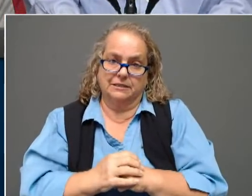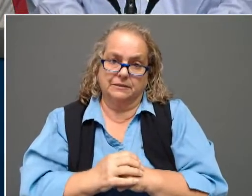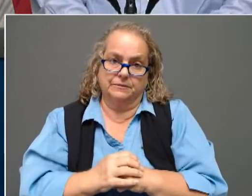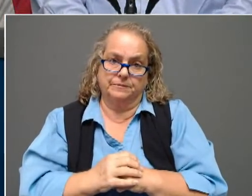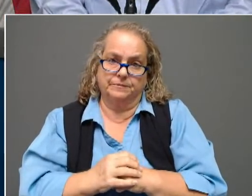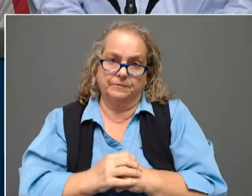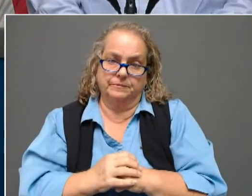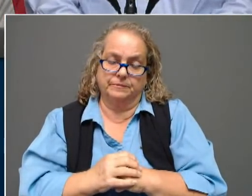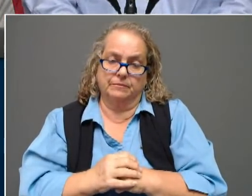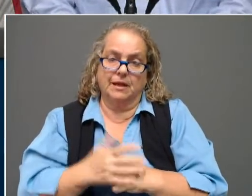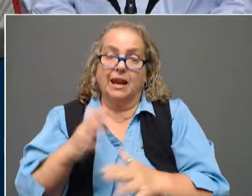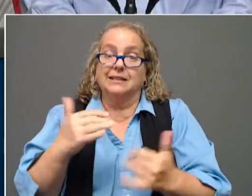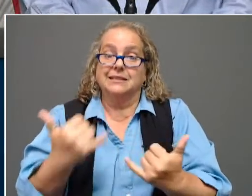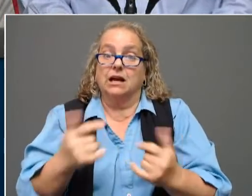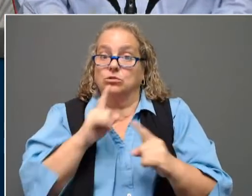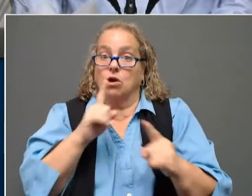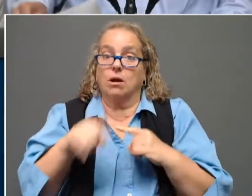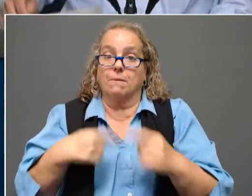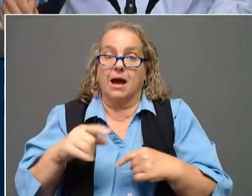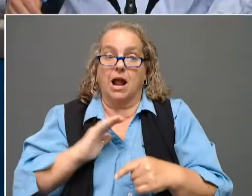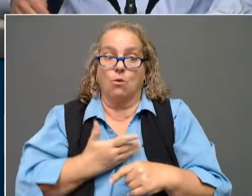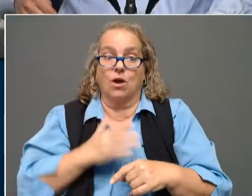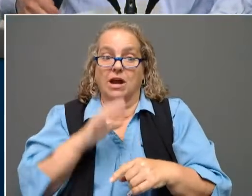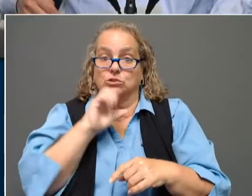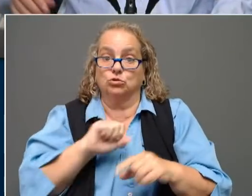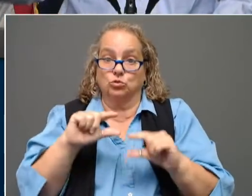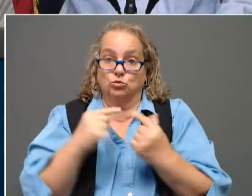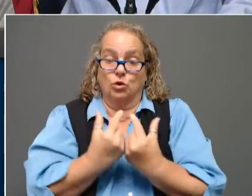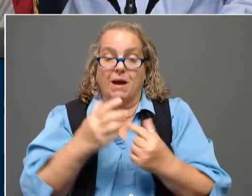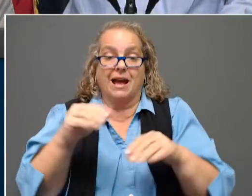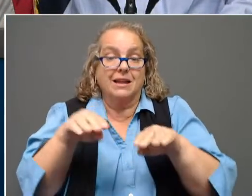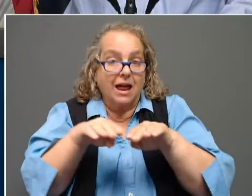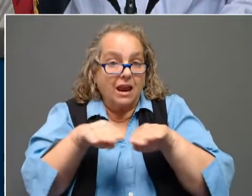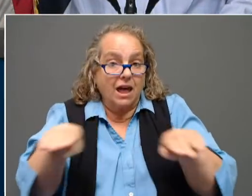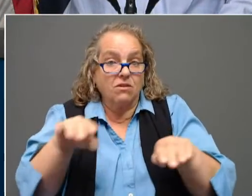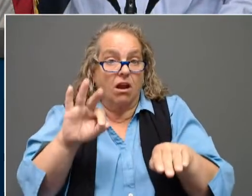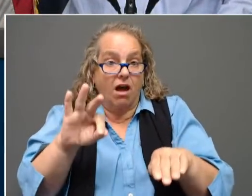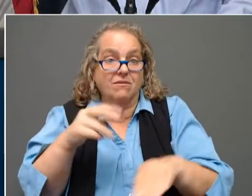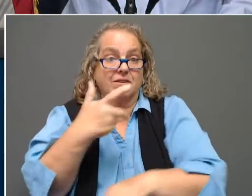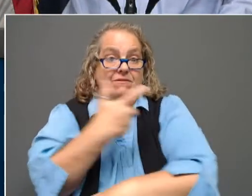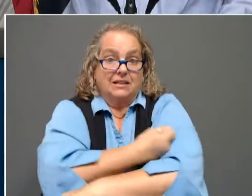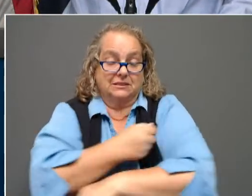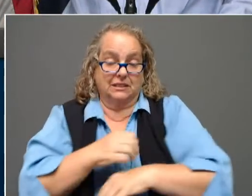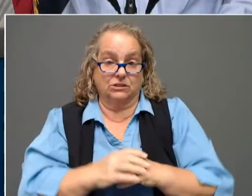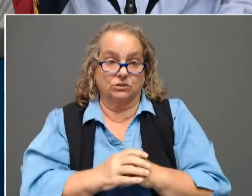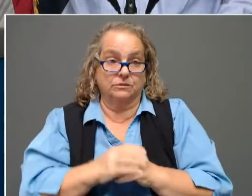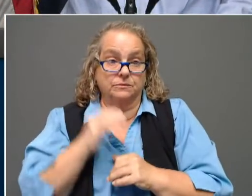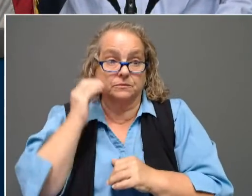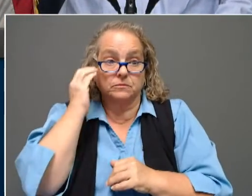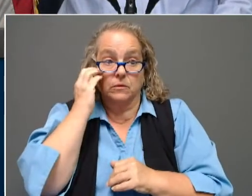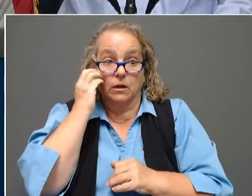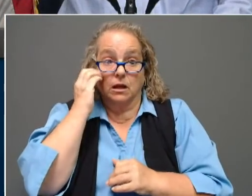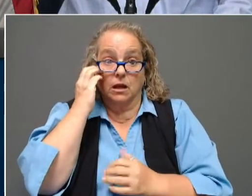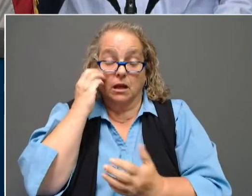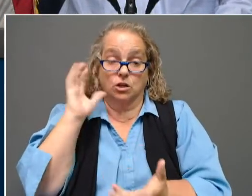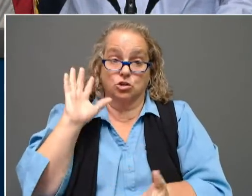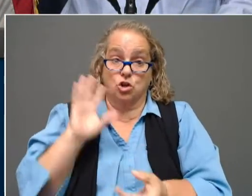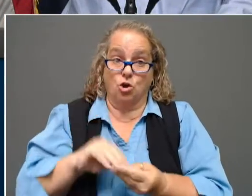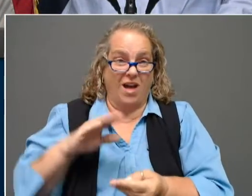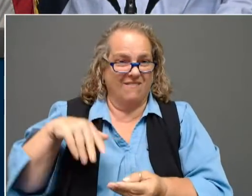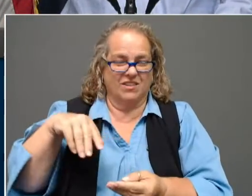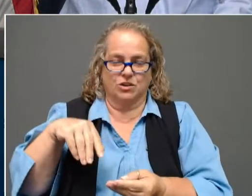our age groups and the level of vaccination. Total hadn't moved. It's still